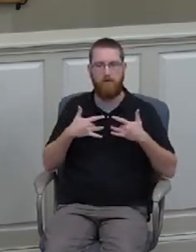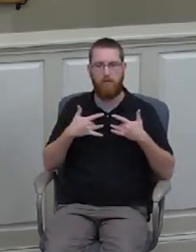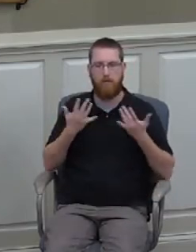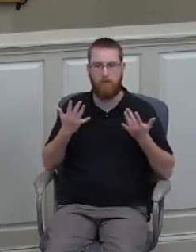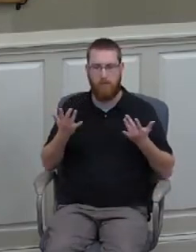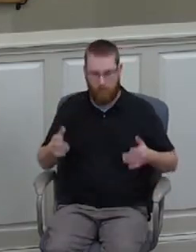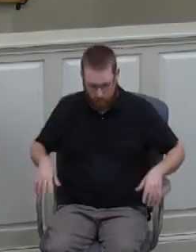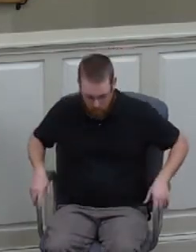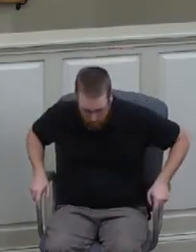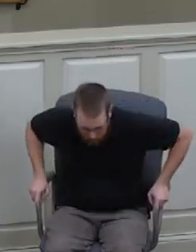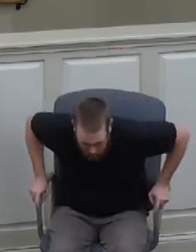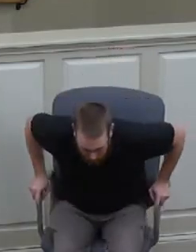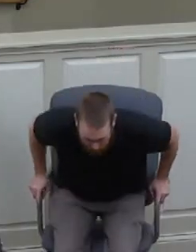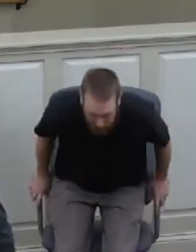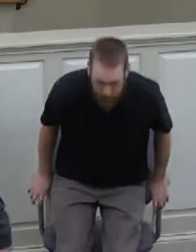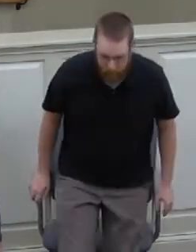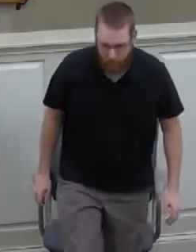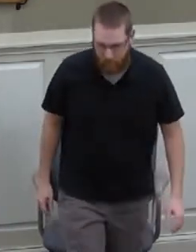Okay. I'm good with that.